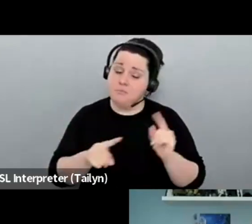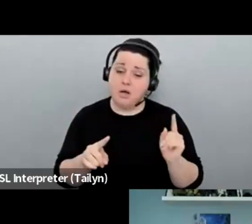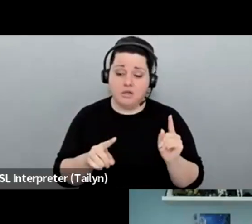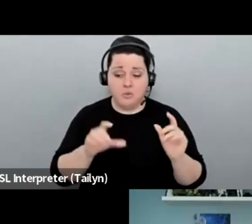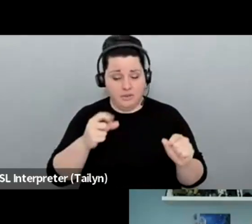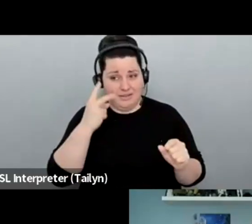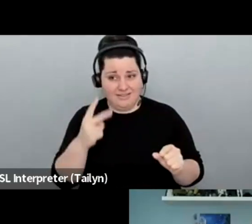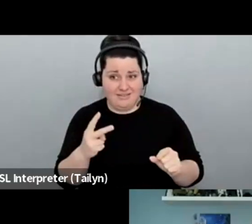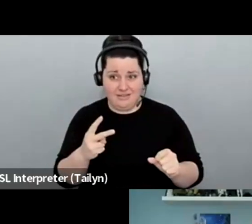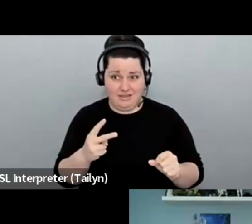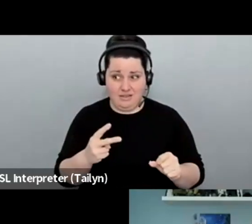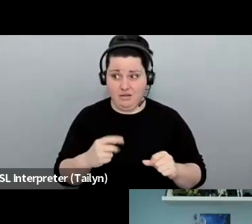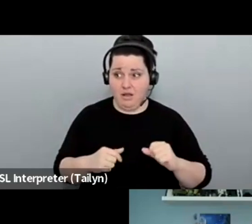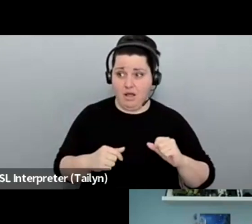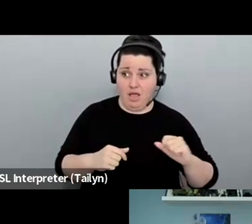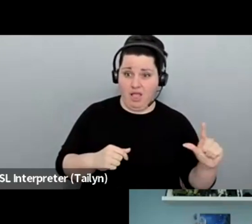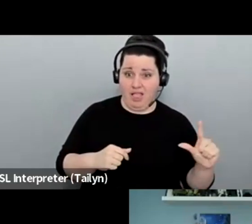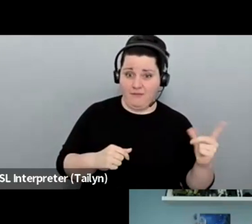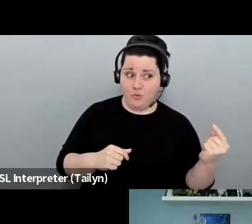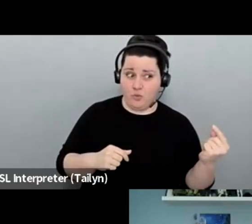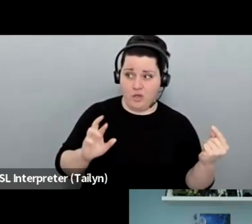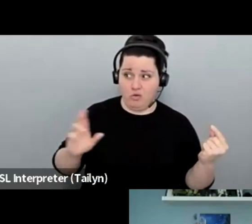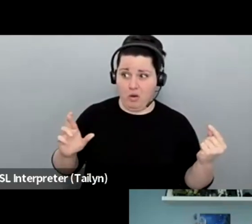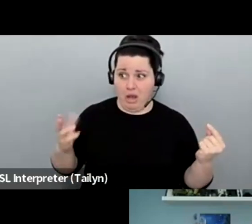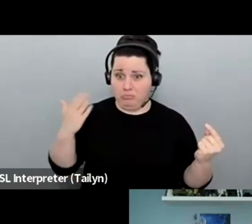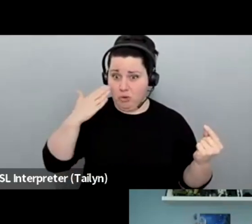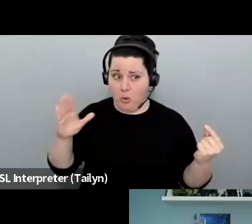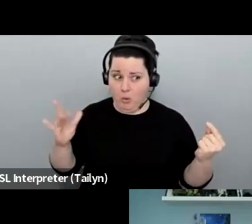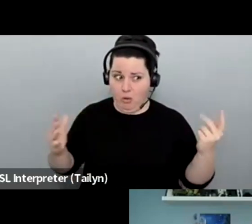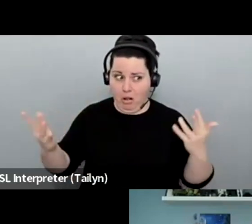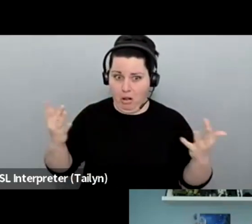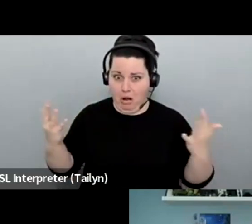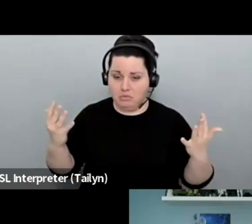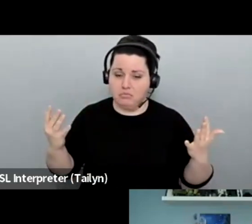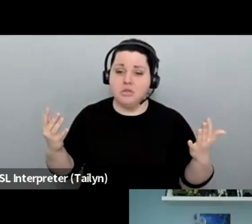that the left hand doesn't always know what the right hand is doing in this administration. And